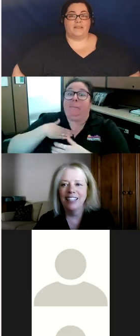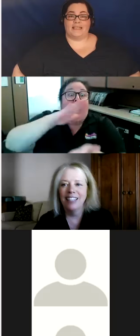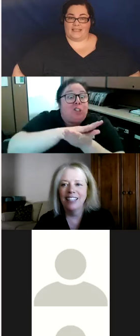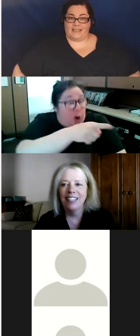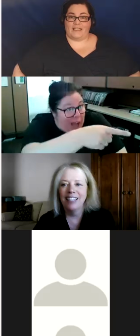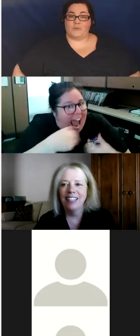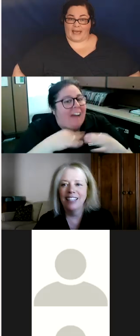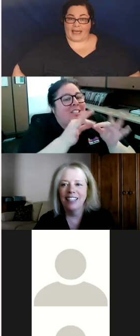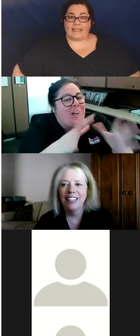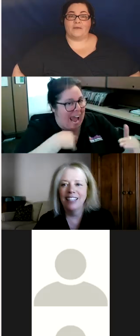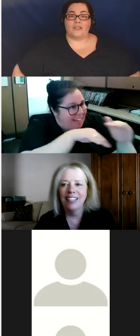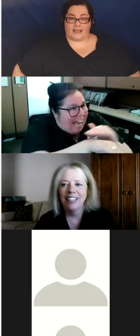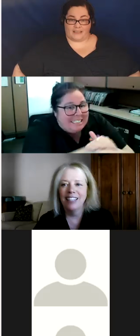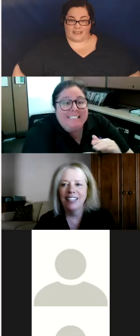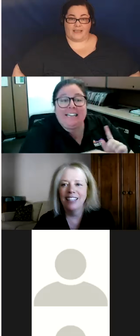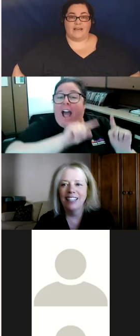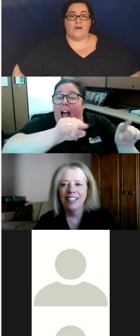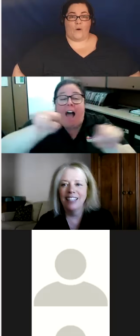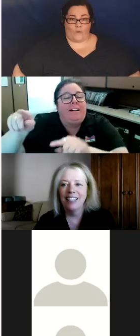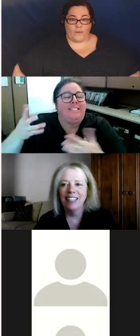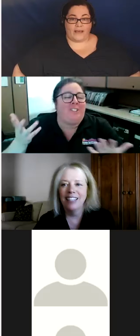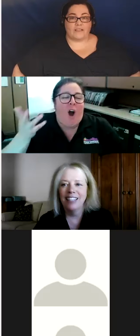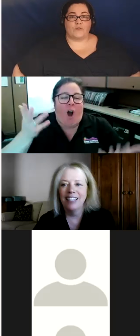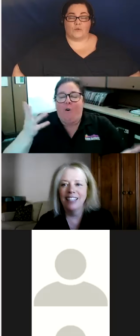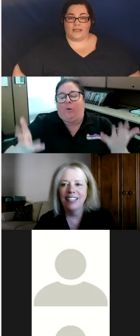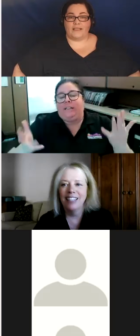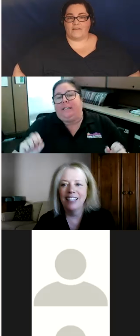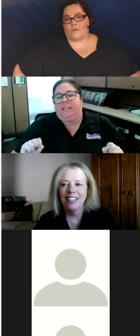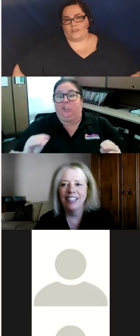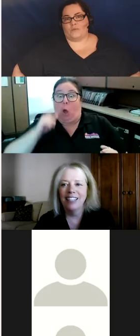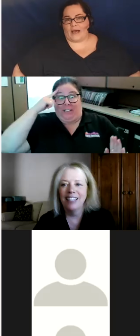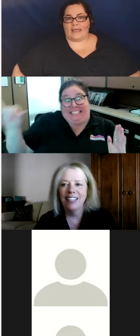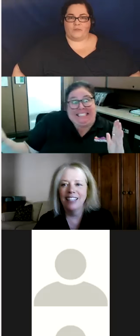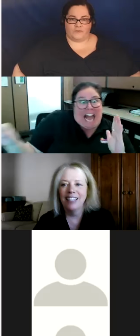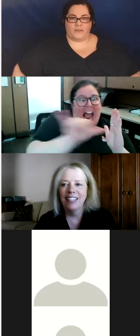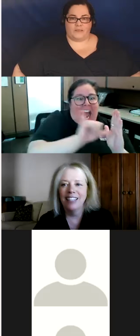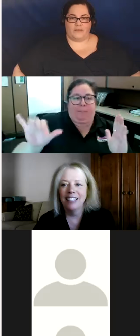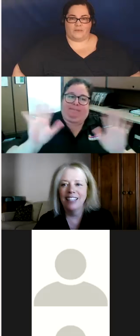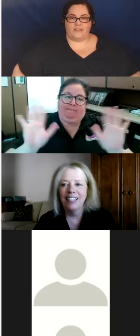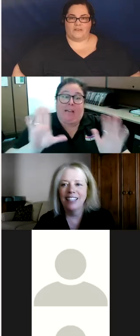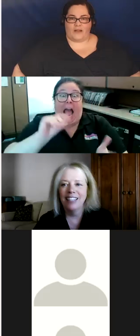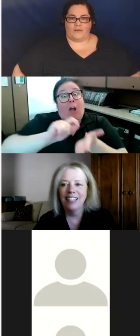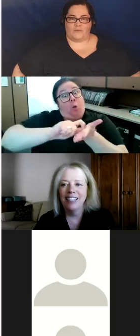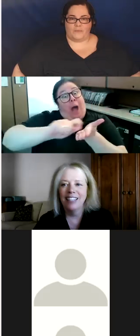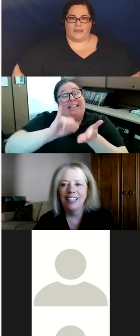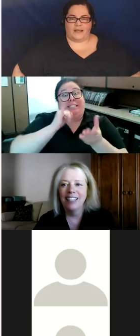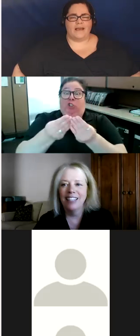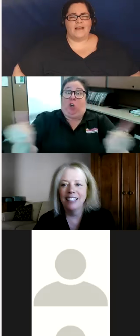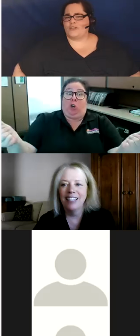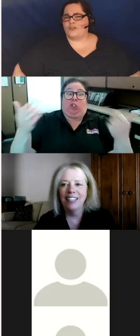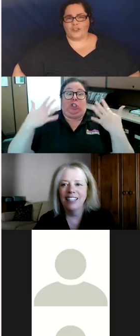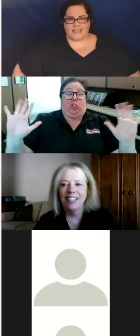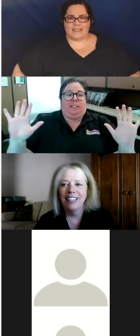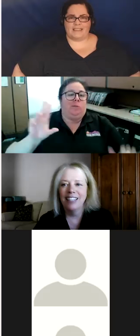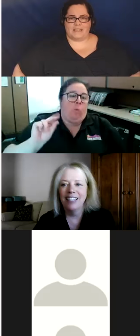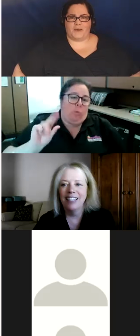hearing, but they did sign. So I had language access at home and at school and everywhere. So my language fluency was able to develop from the beginning.